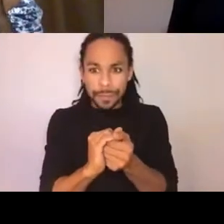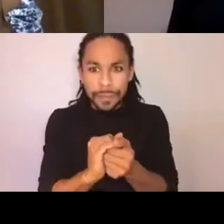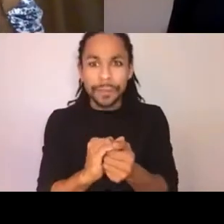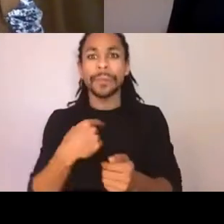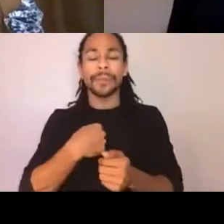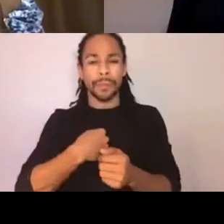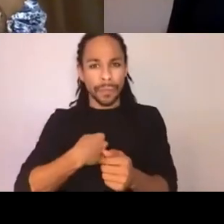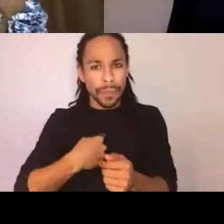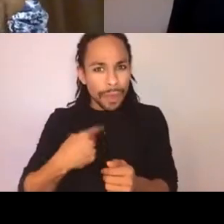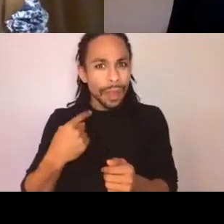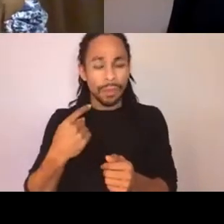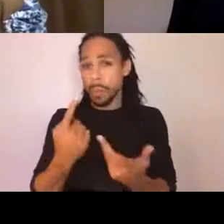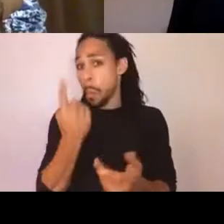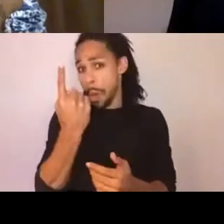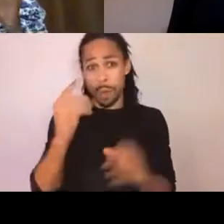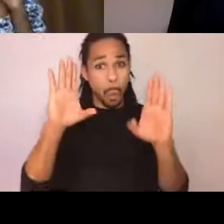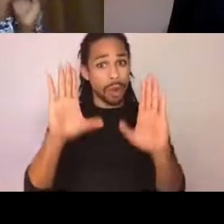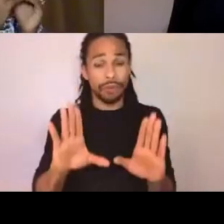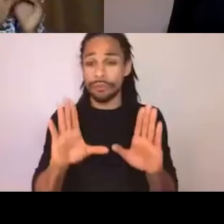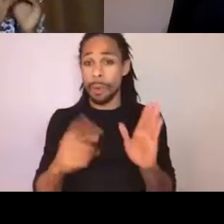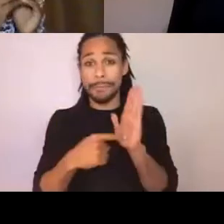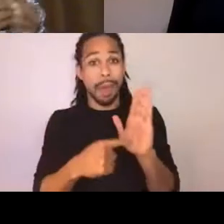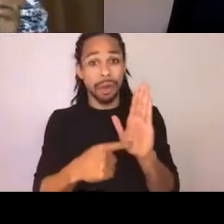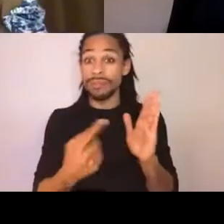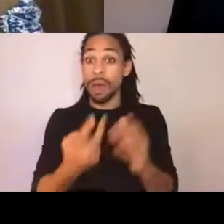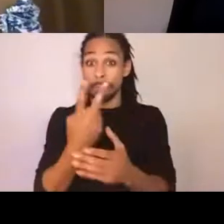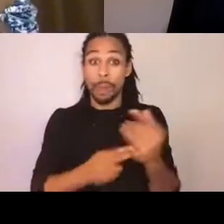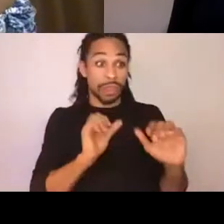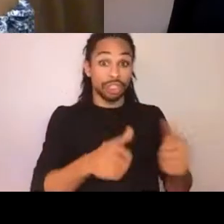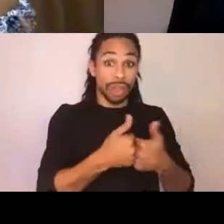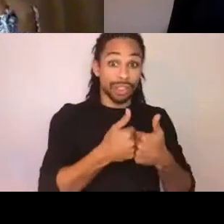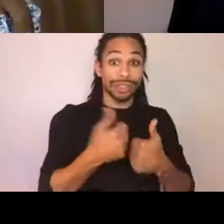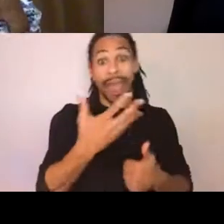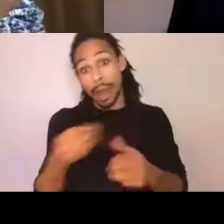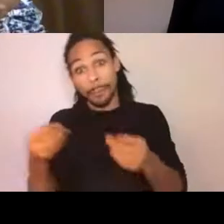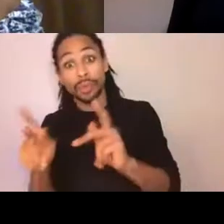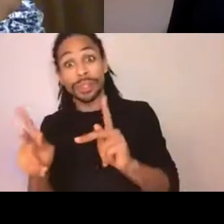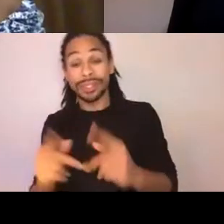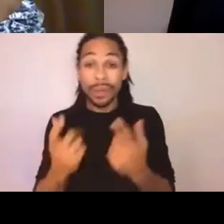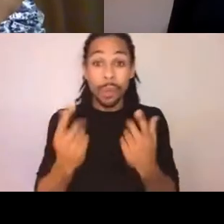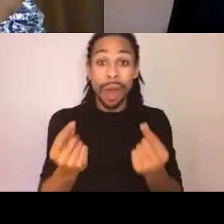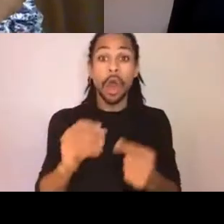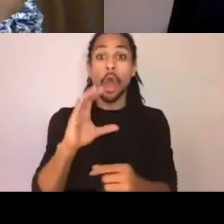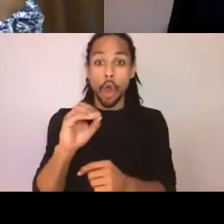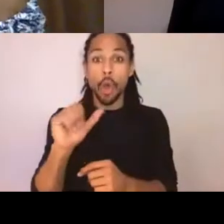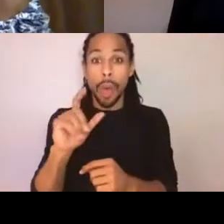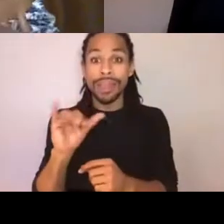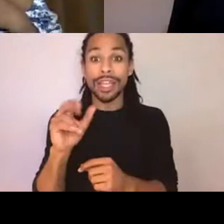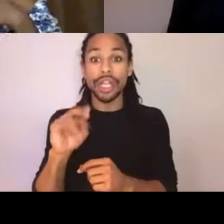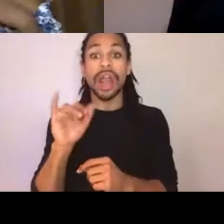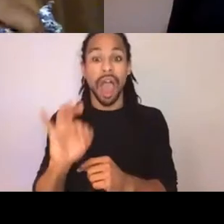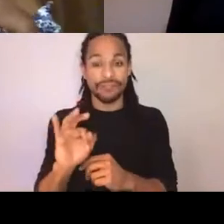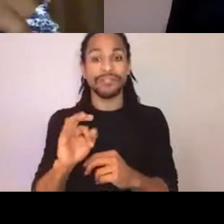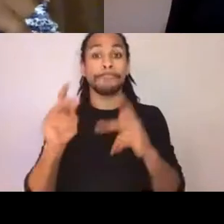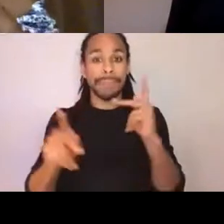a really wonderful model of both the challenges and the opportunities is the Coalition of Theaters of Color. So I